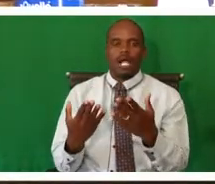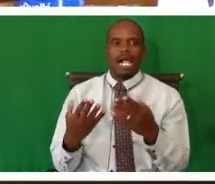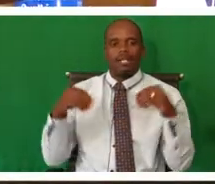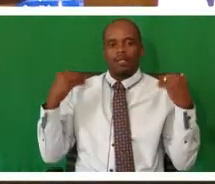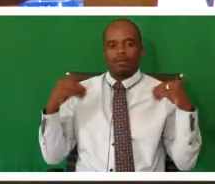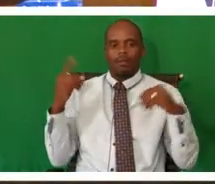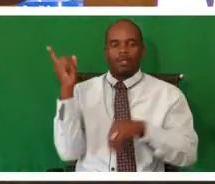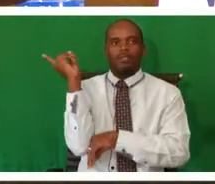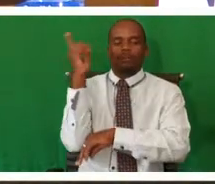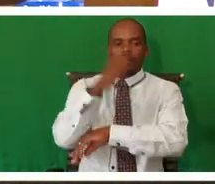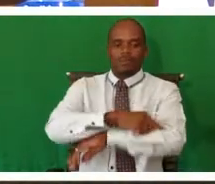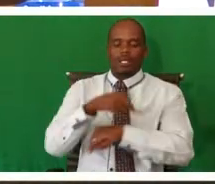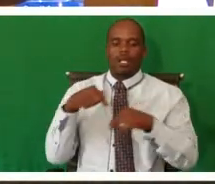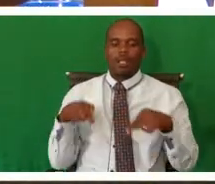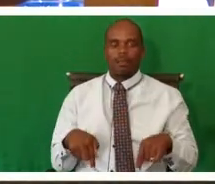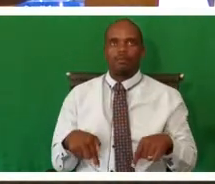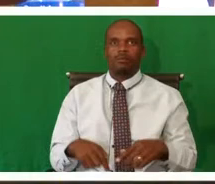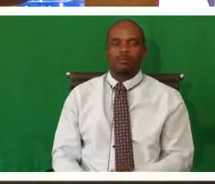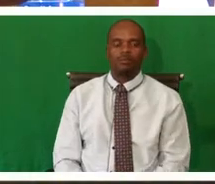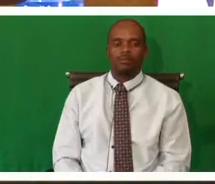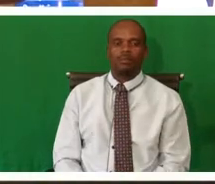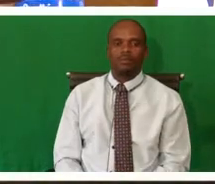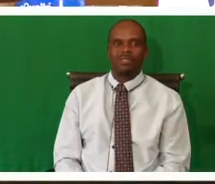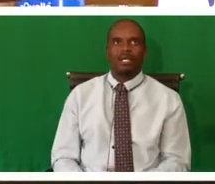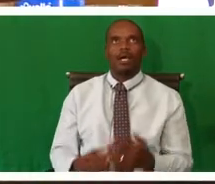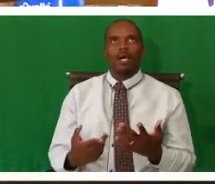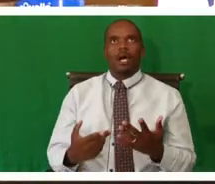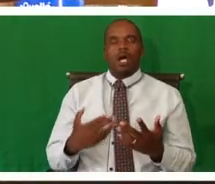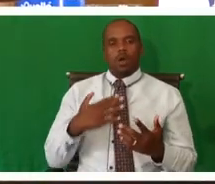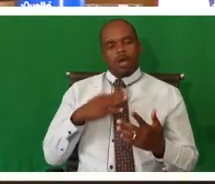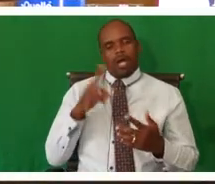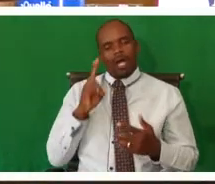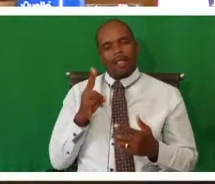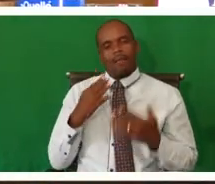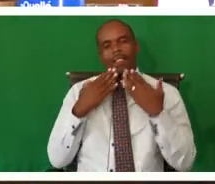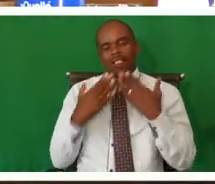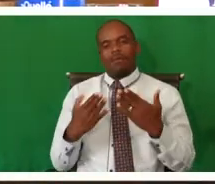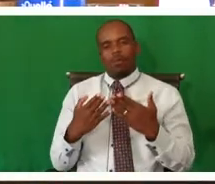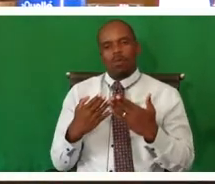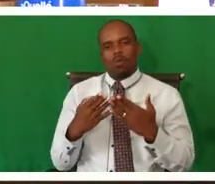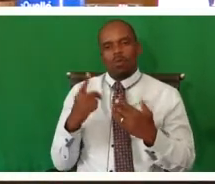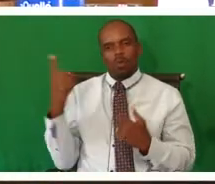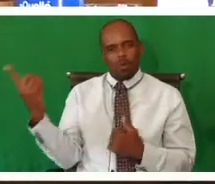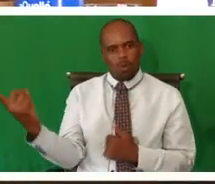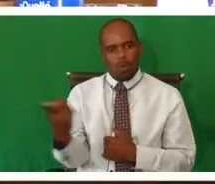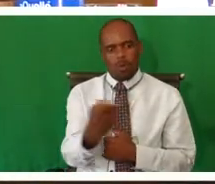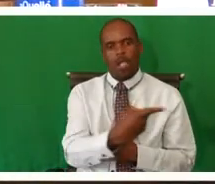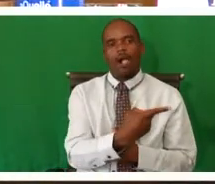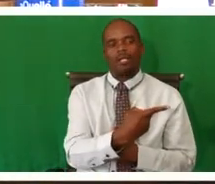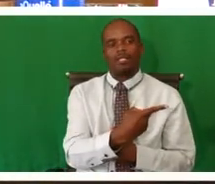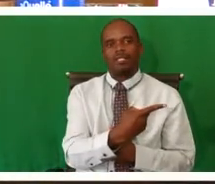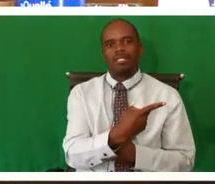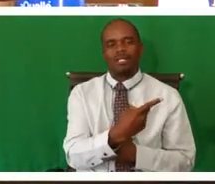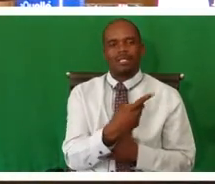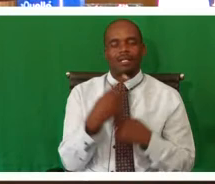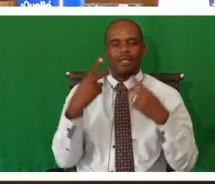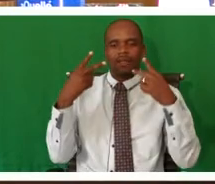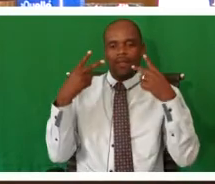day. And let me once more thank everyone, all our